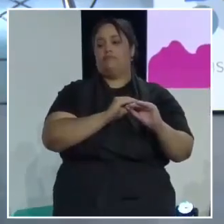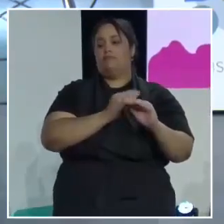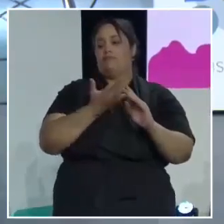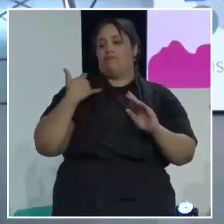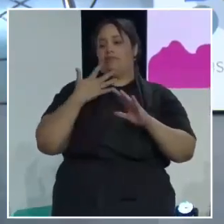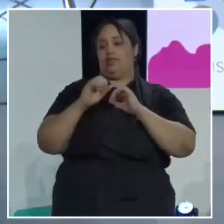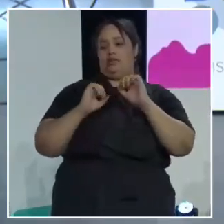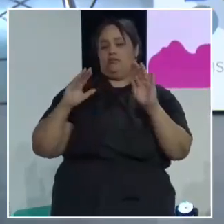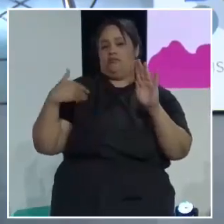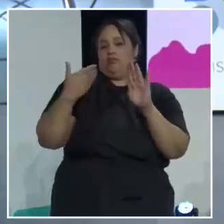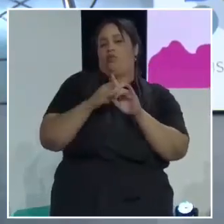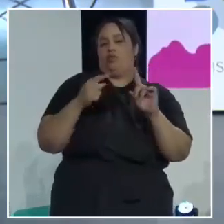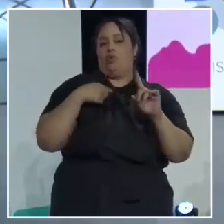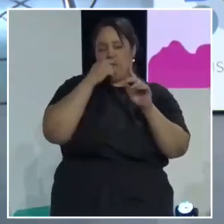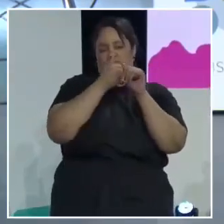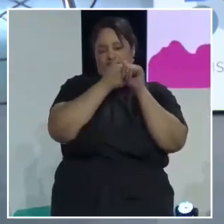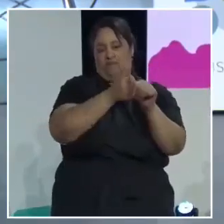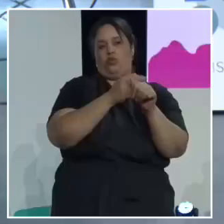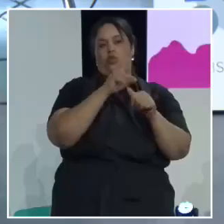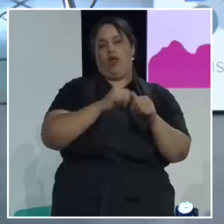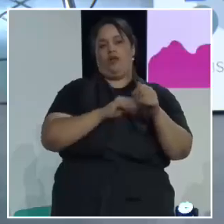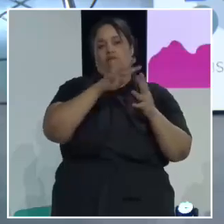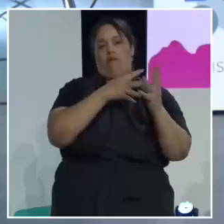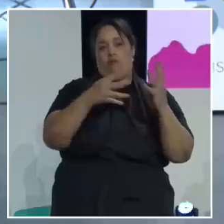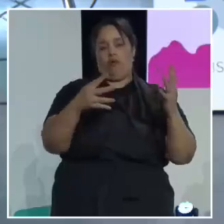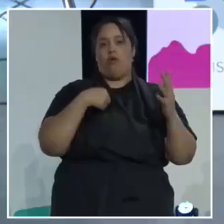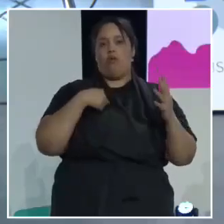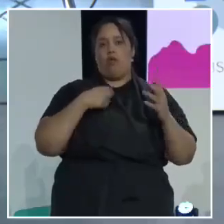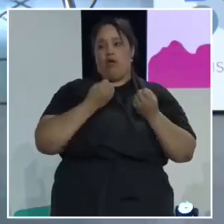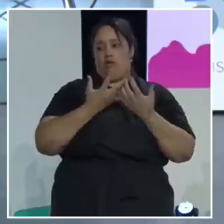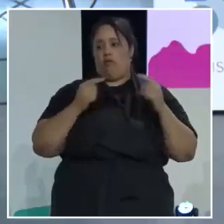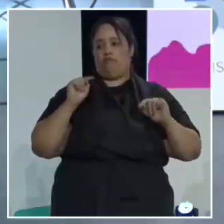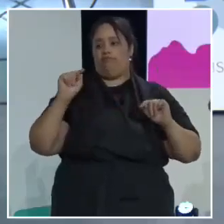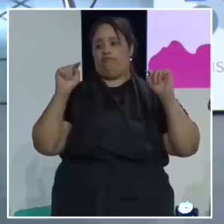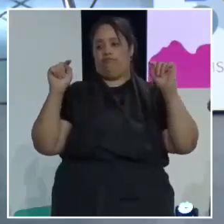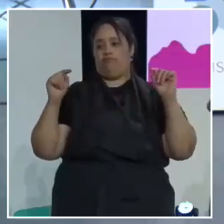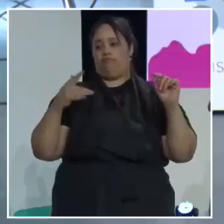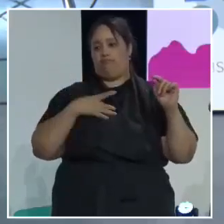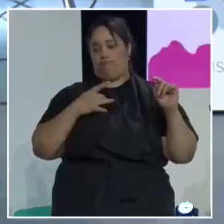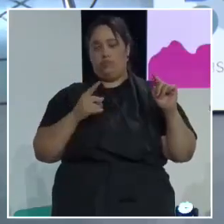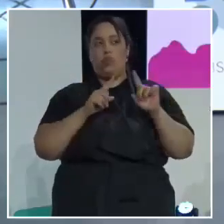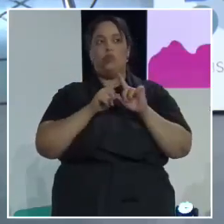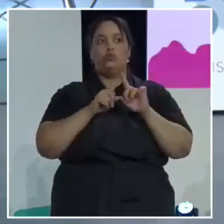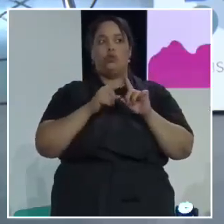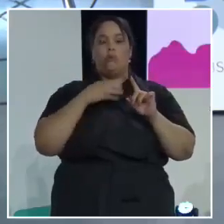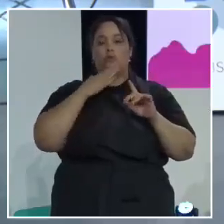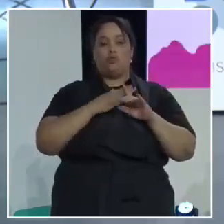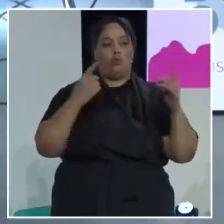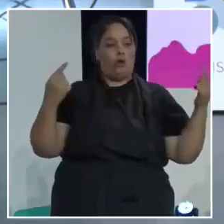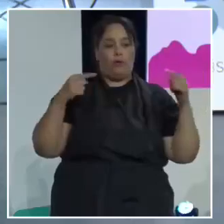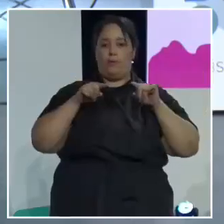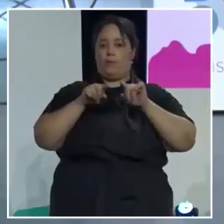to, which is the UN framework we have on our jacket, Li Runhua and I.